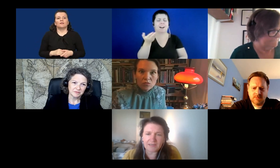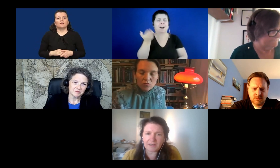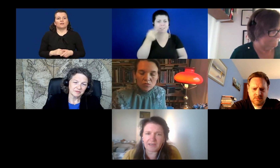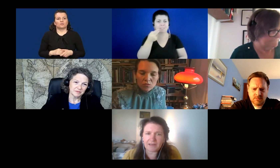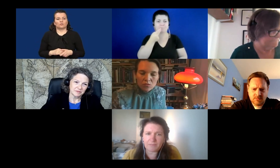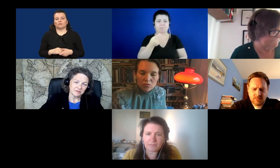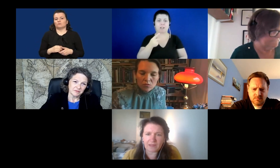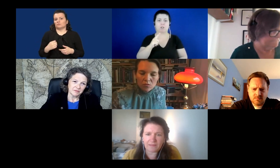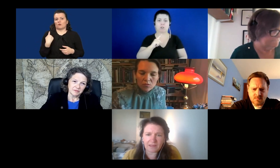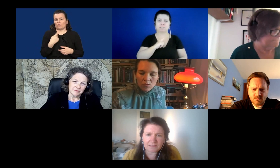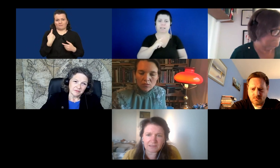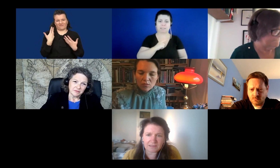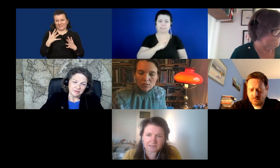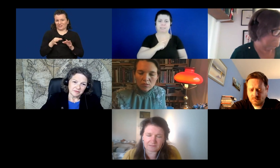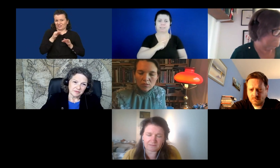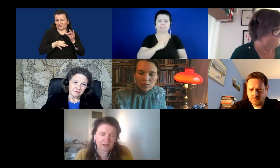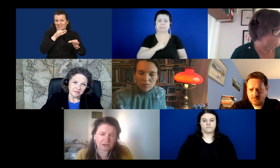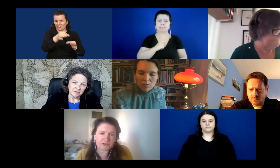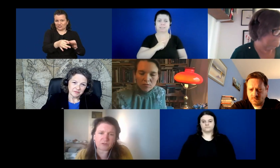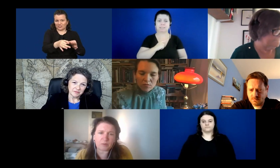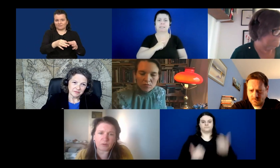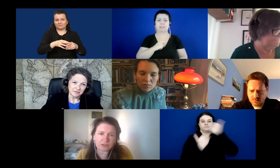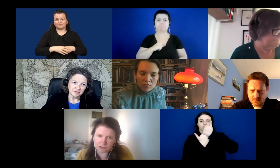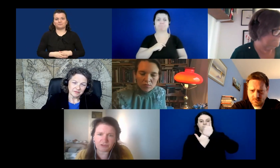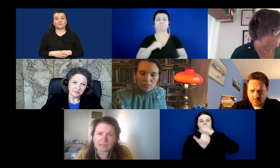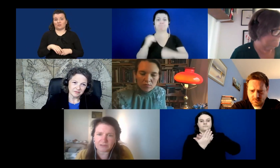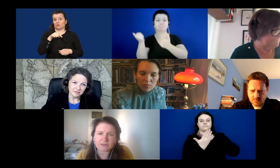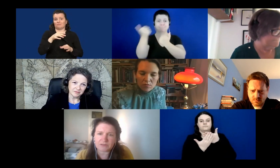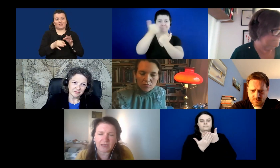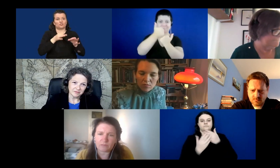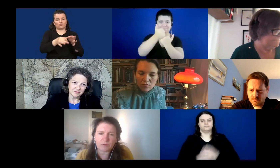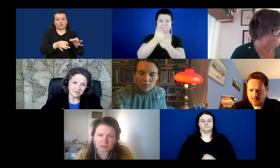strategy, and that is there to support